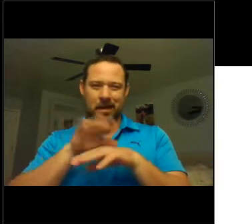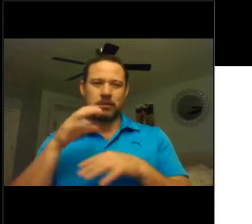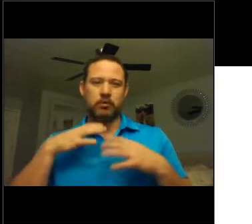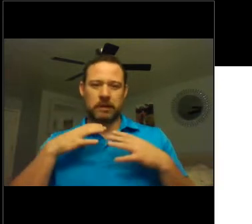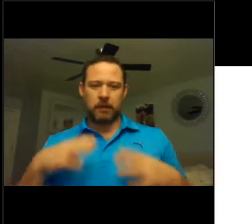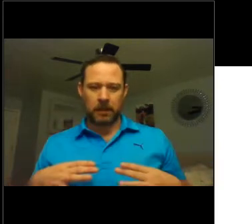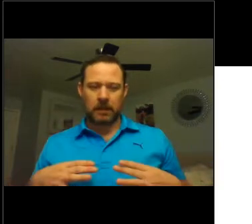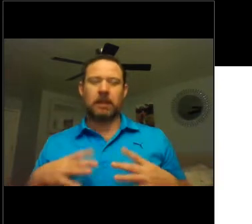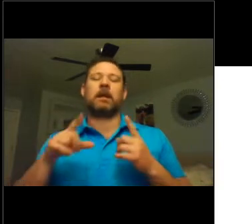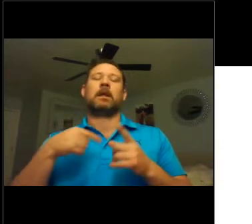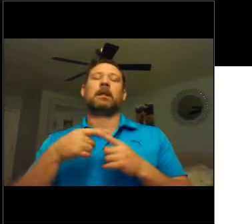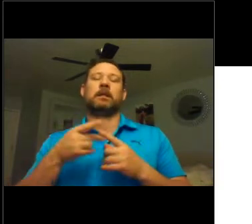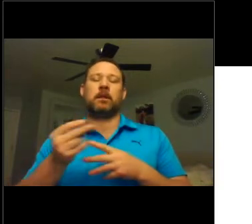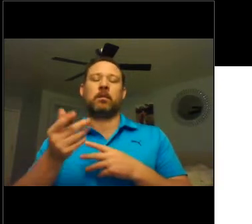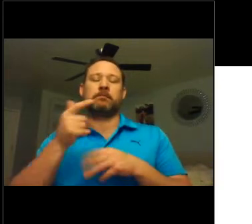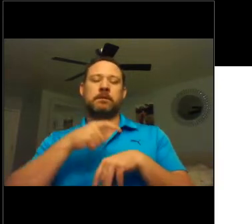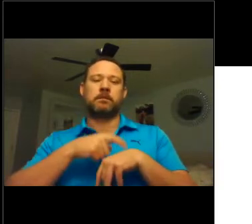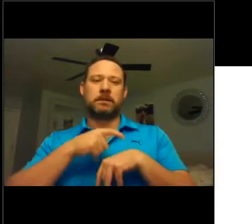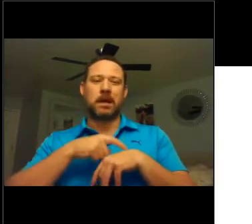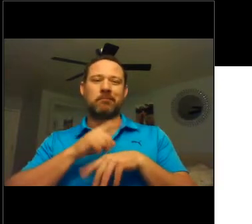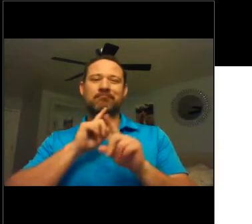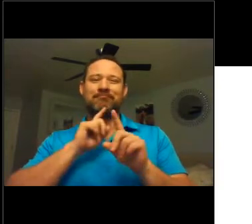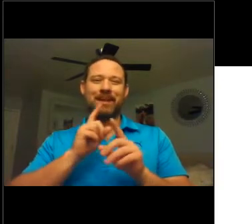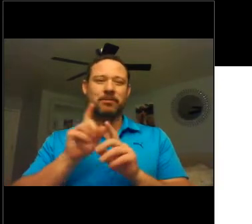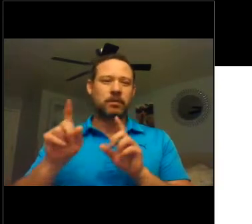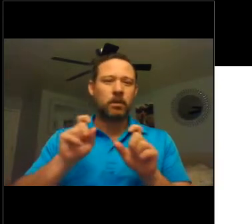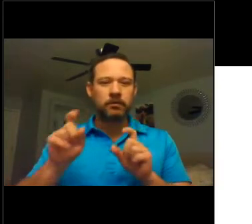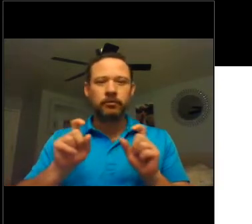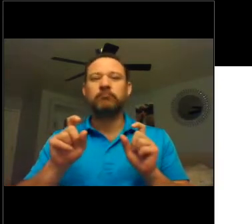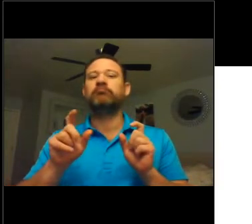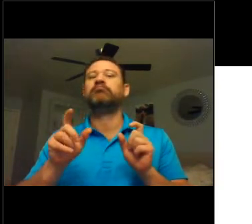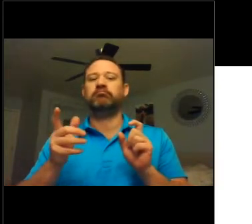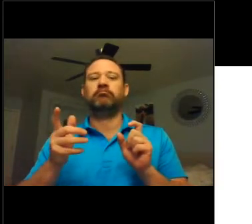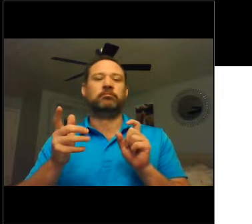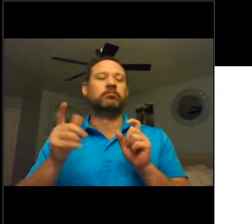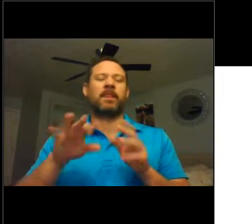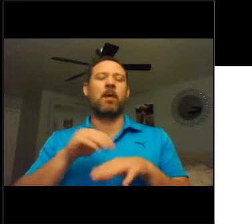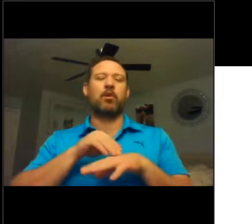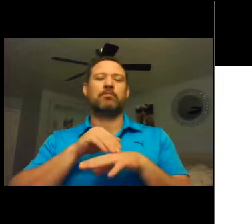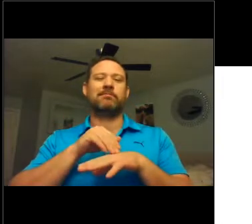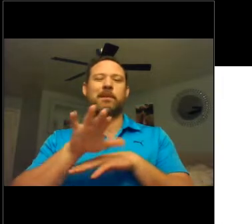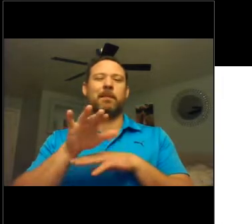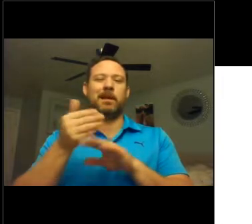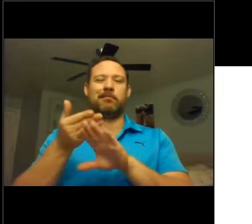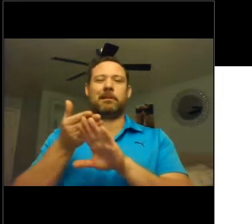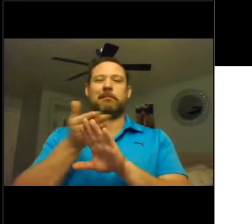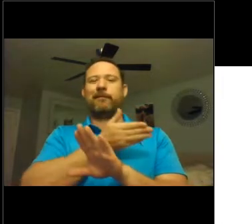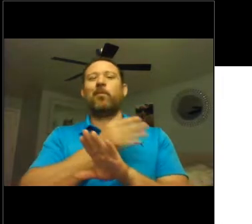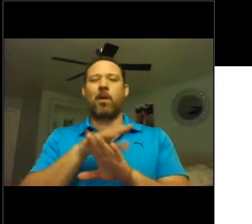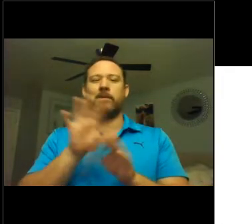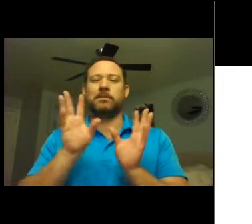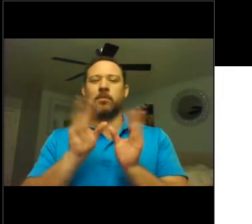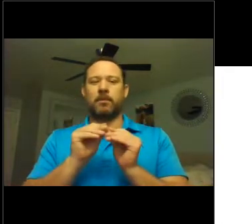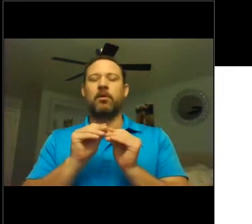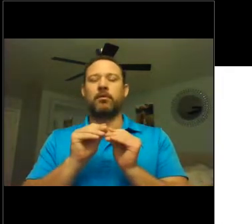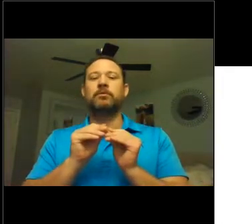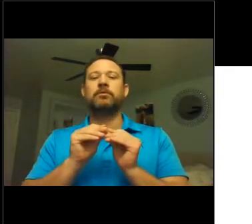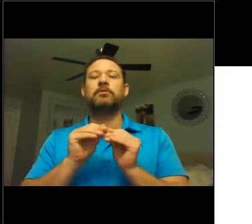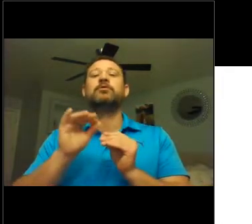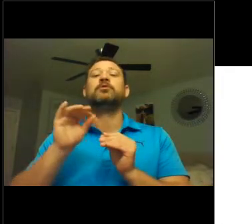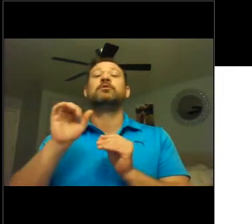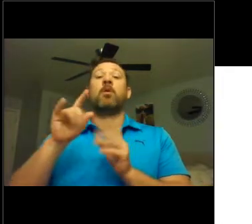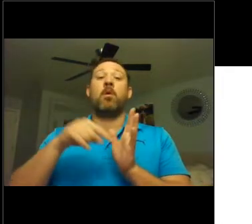And then we will spend some time answering the questions that were submitted in advance of this webinar. And once